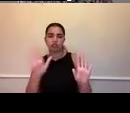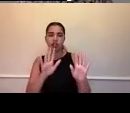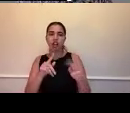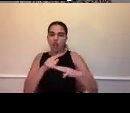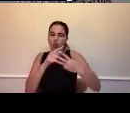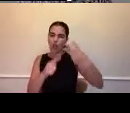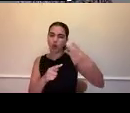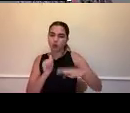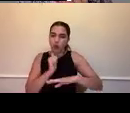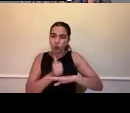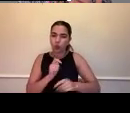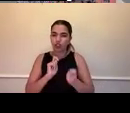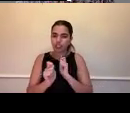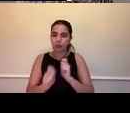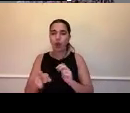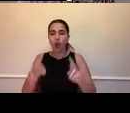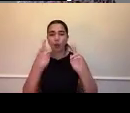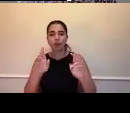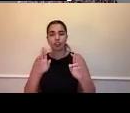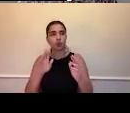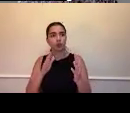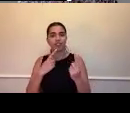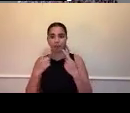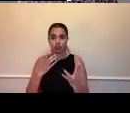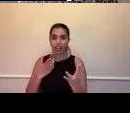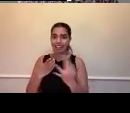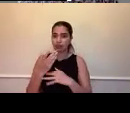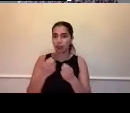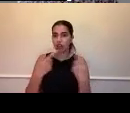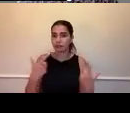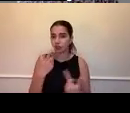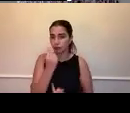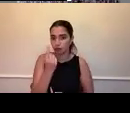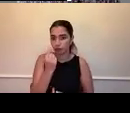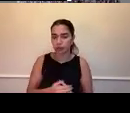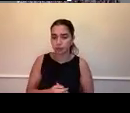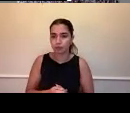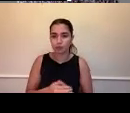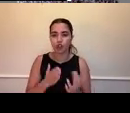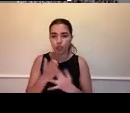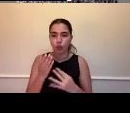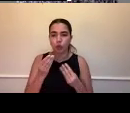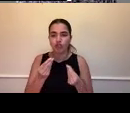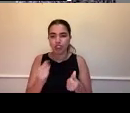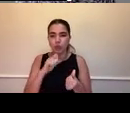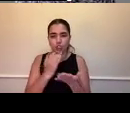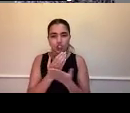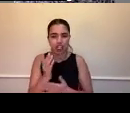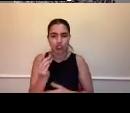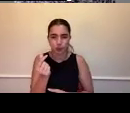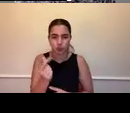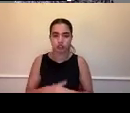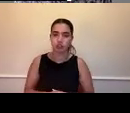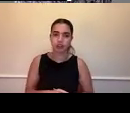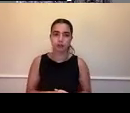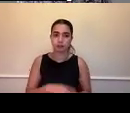widely accessible as we can through some accompanying resources that I'll share in a moment. So one of the things that we started